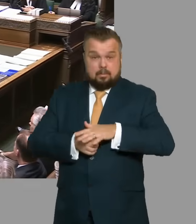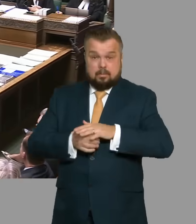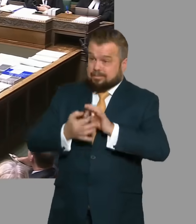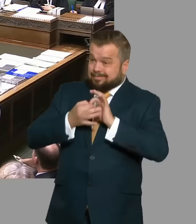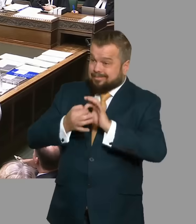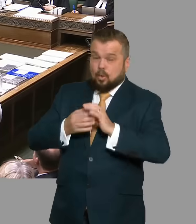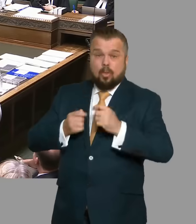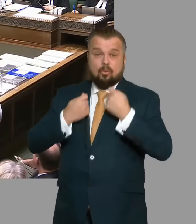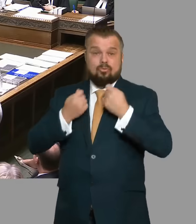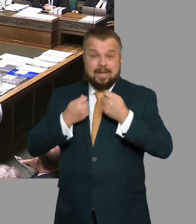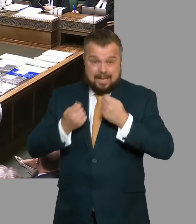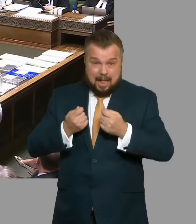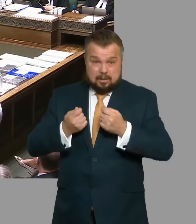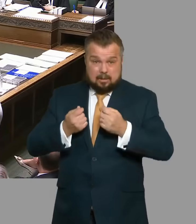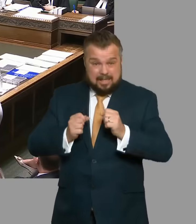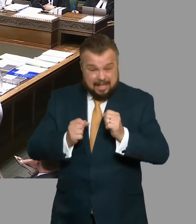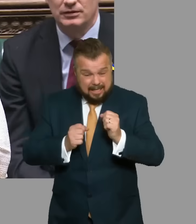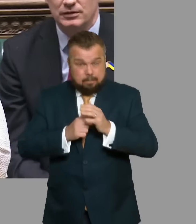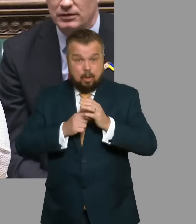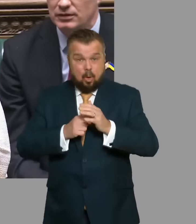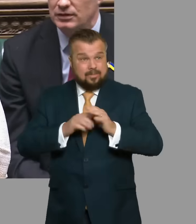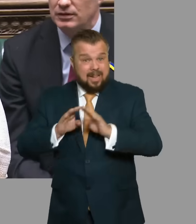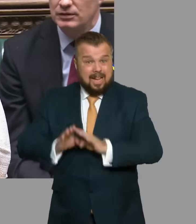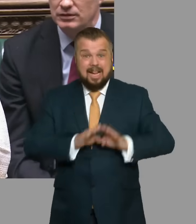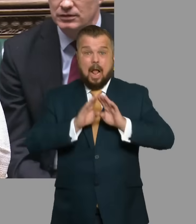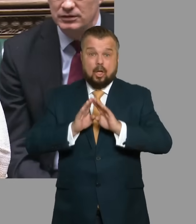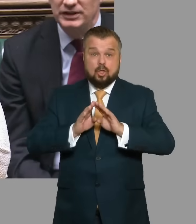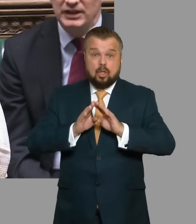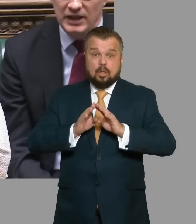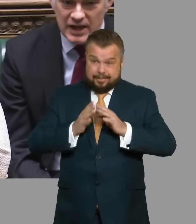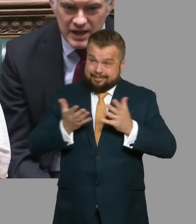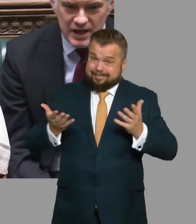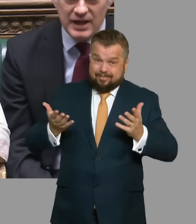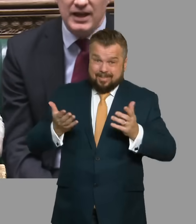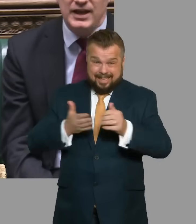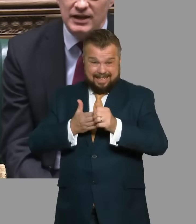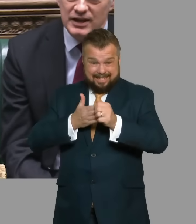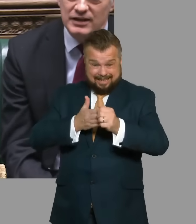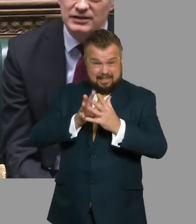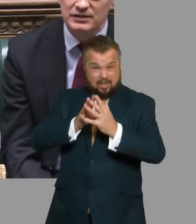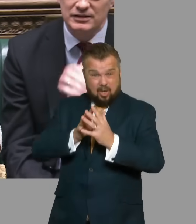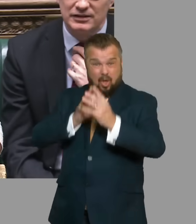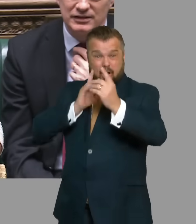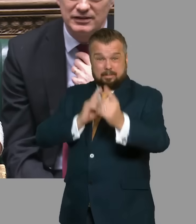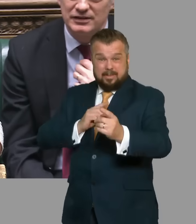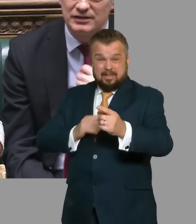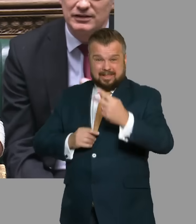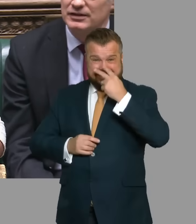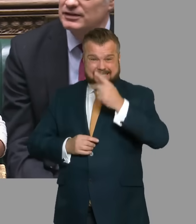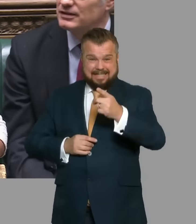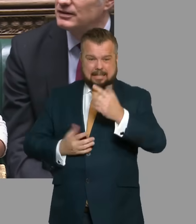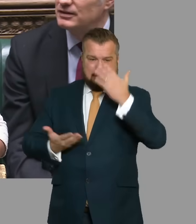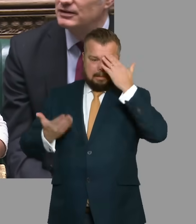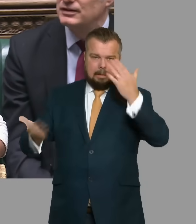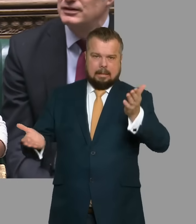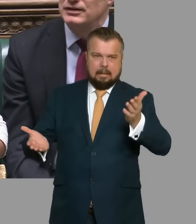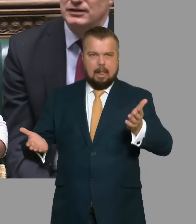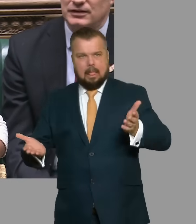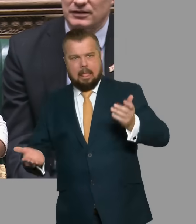I've already told him we agree on Greenland. I'm asking about the Chagos deal. That money,